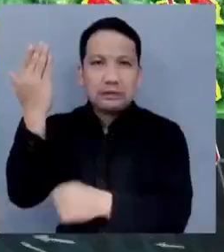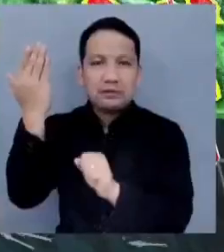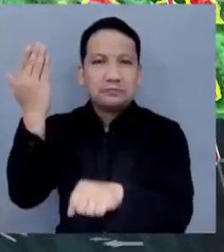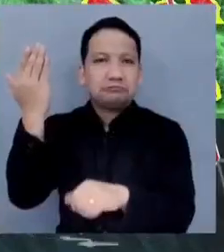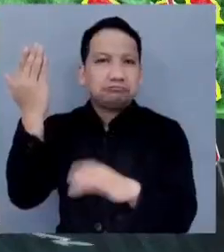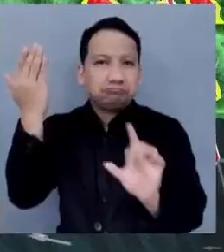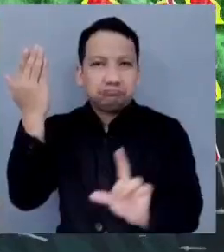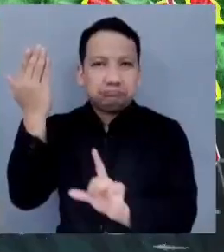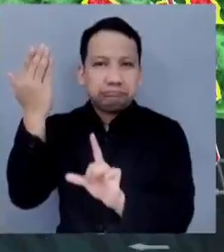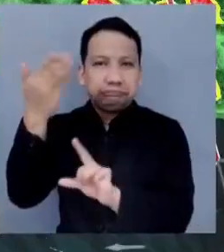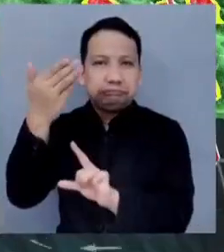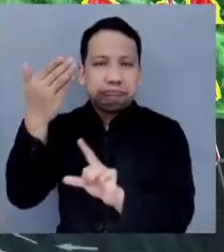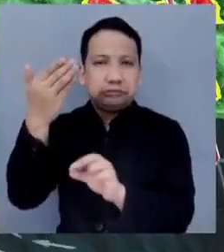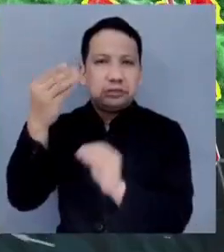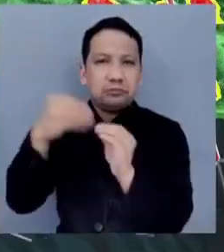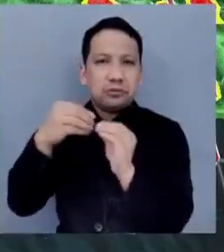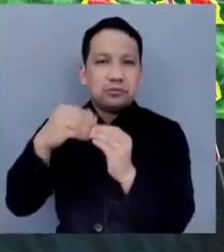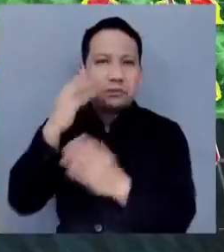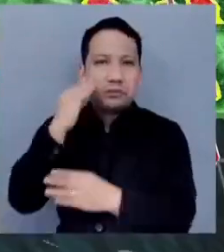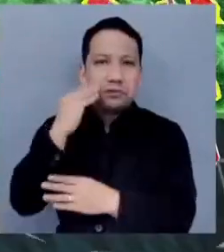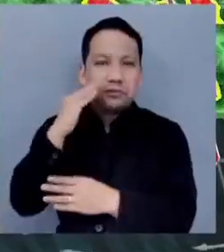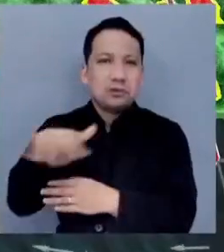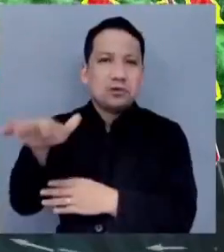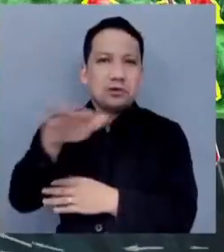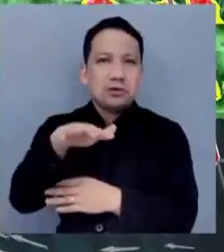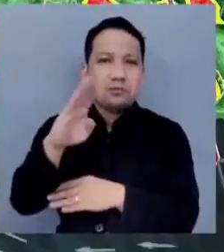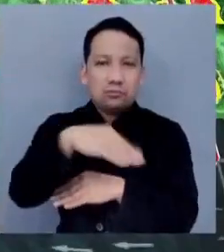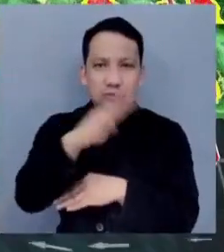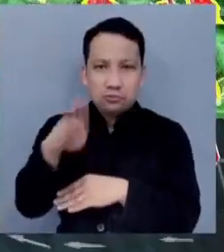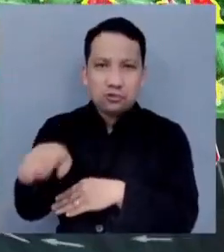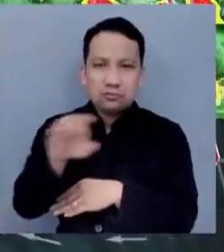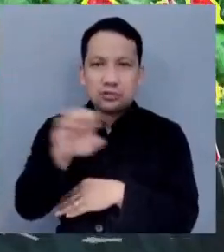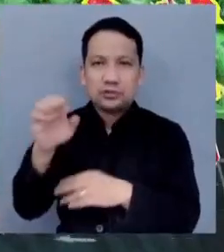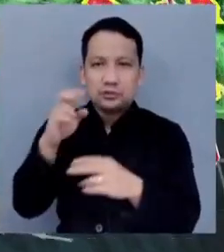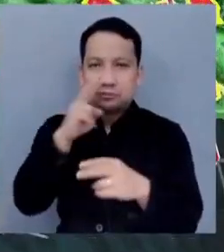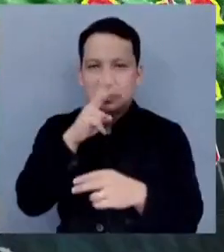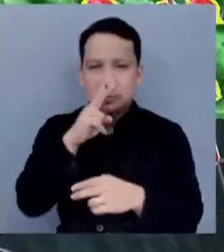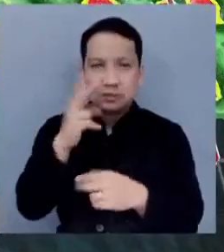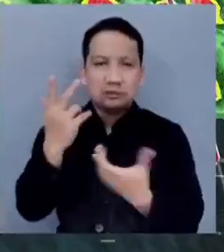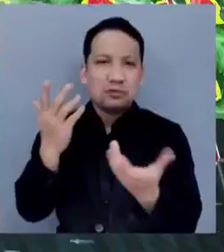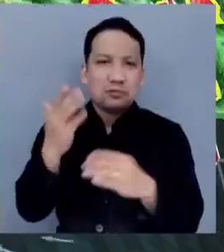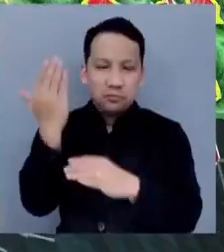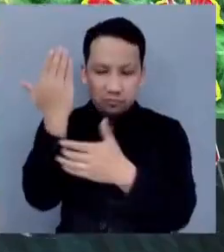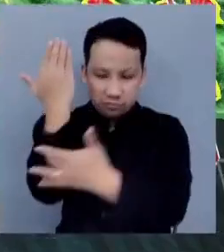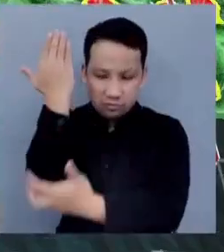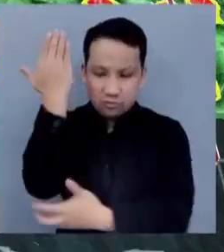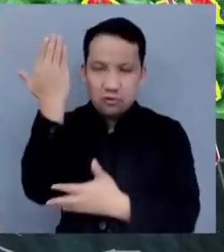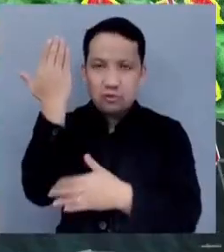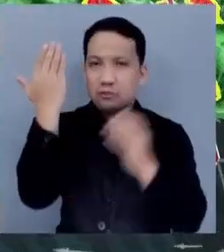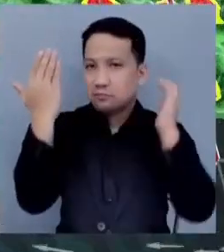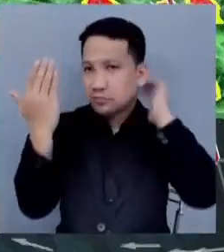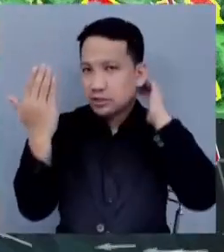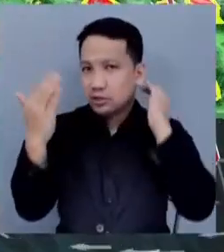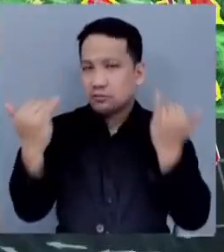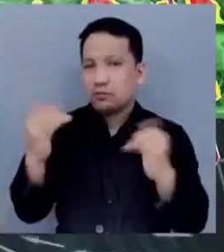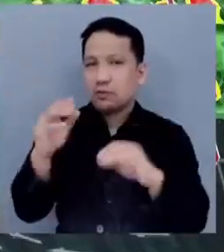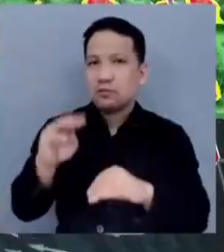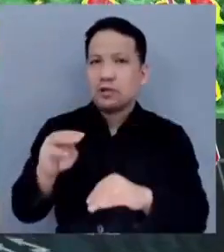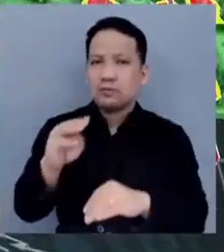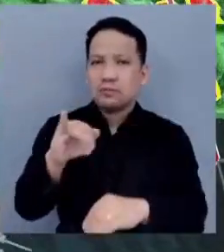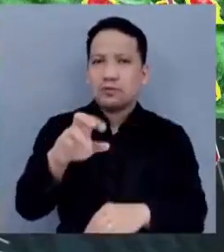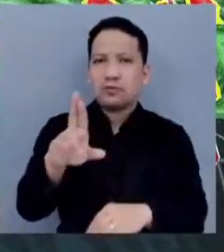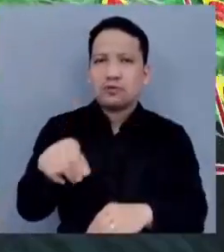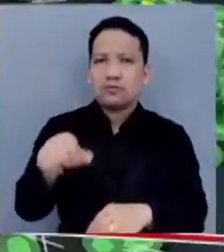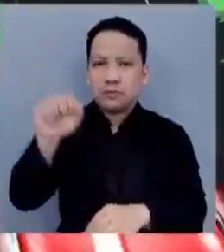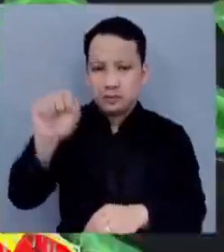heavy rains will be experienced over Bohol, eastern Visayas, and most of Mindanao this Monday. Most of Mimaropa, southern Bicol